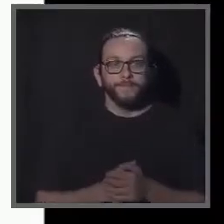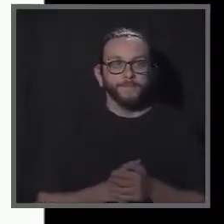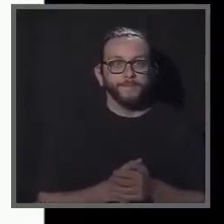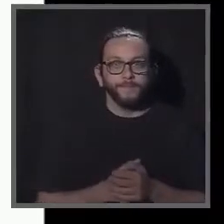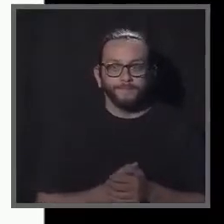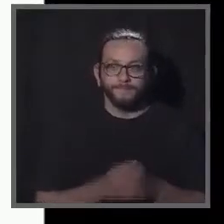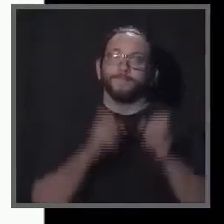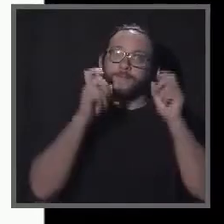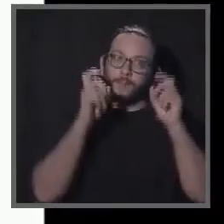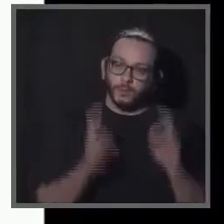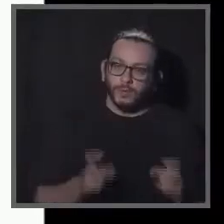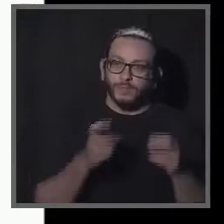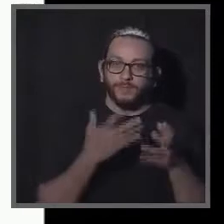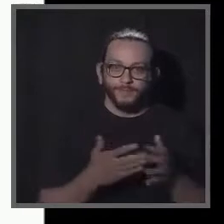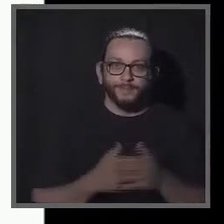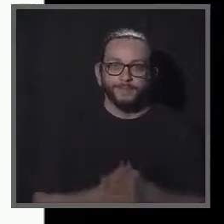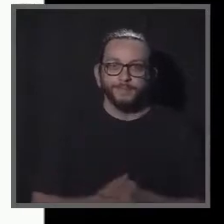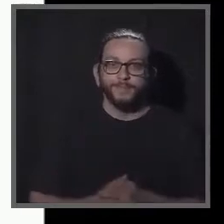Okay. Just. Yeah.